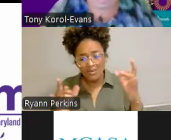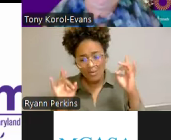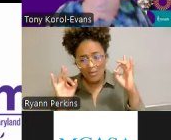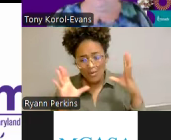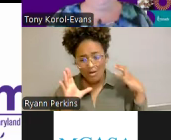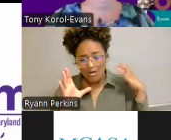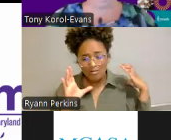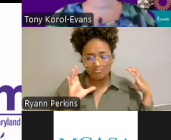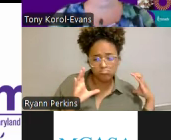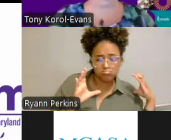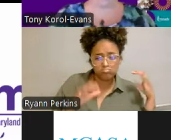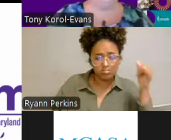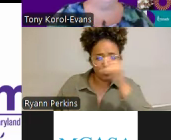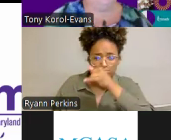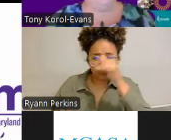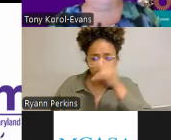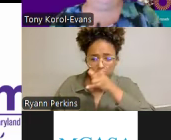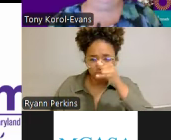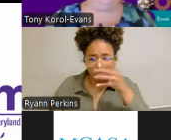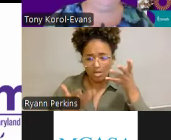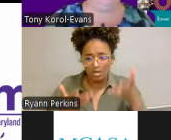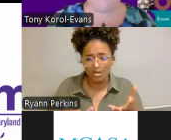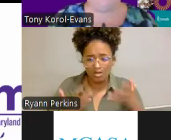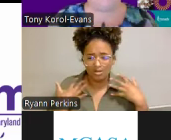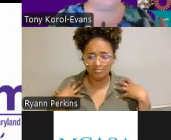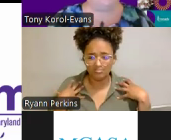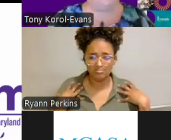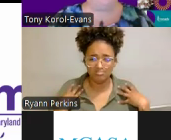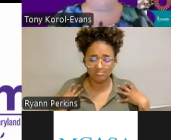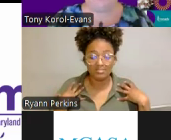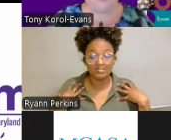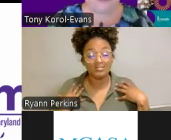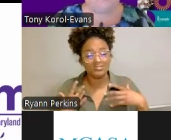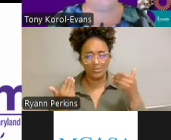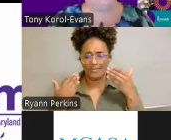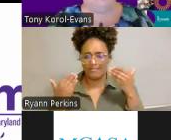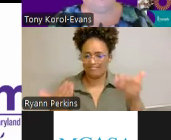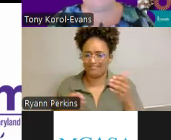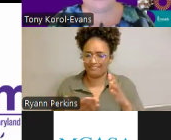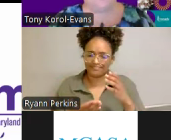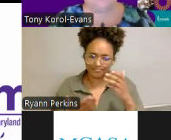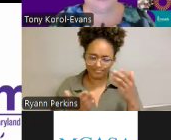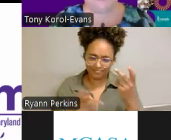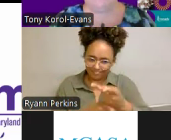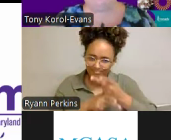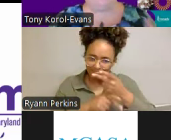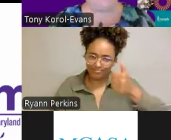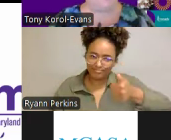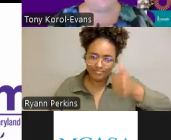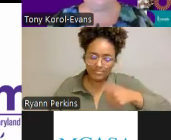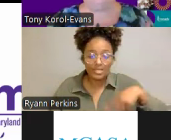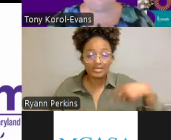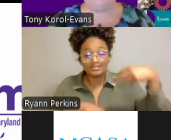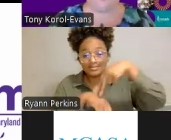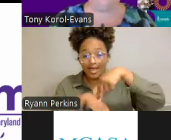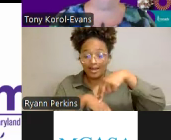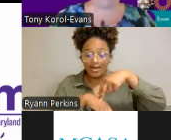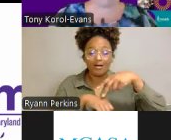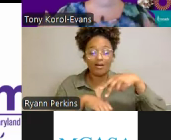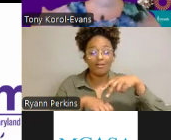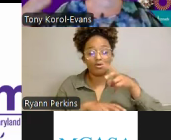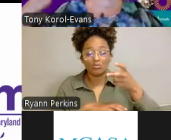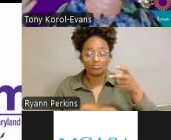little bit, roll your shoulders. You know, if you have to stand up and walk around a little bit, that's okay. Maybe get a drink of